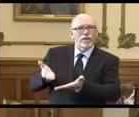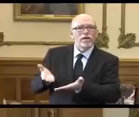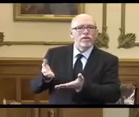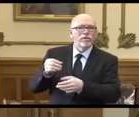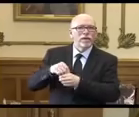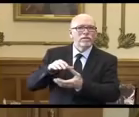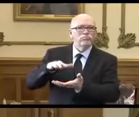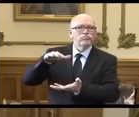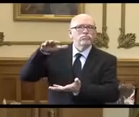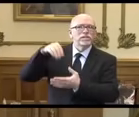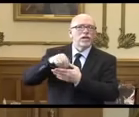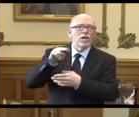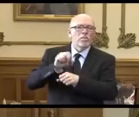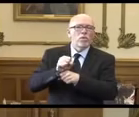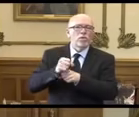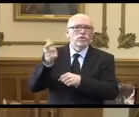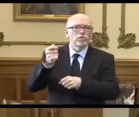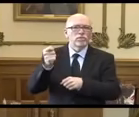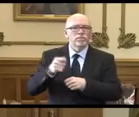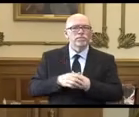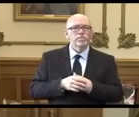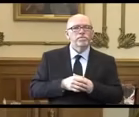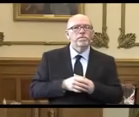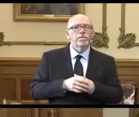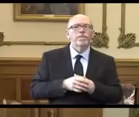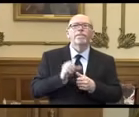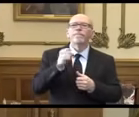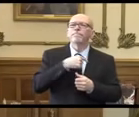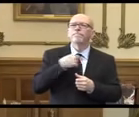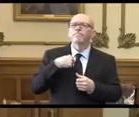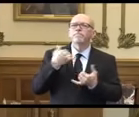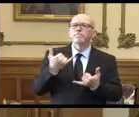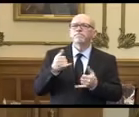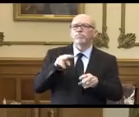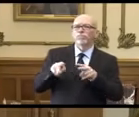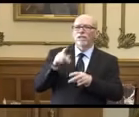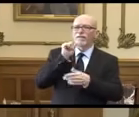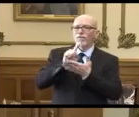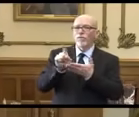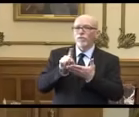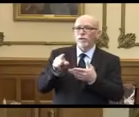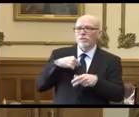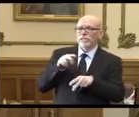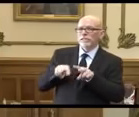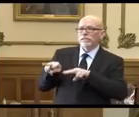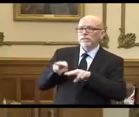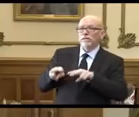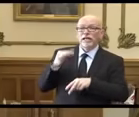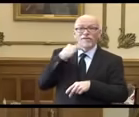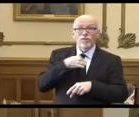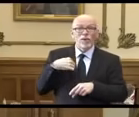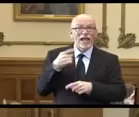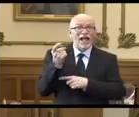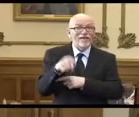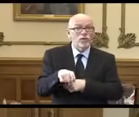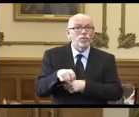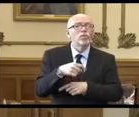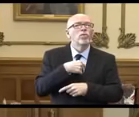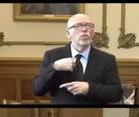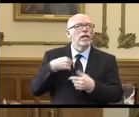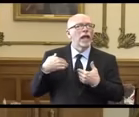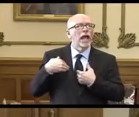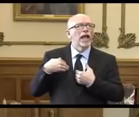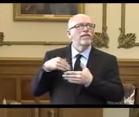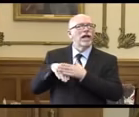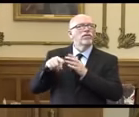that unemployment insurance trust fund. So we are looking at that every week, and if we need to, we have access